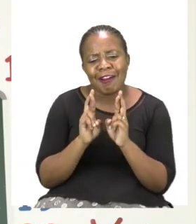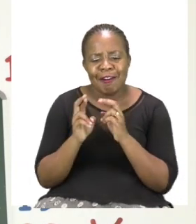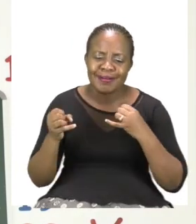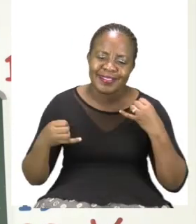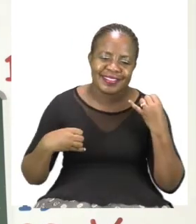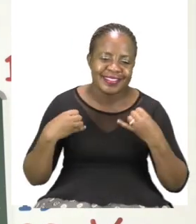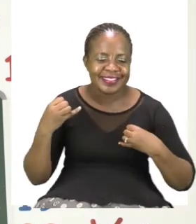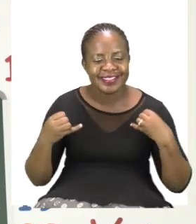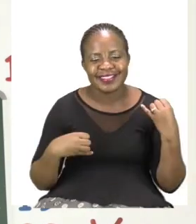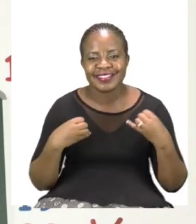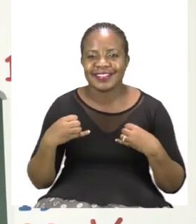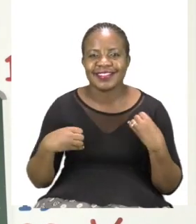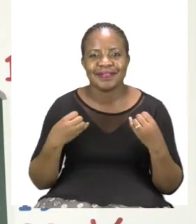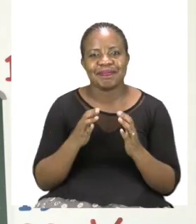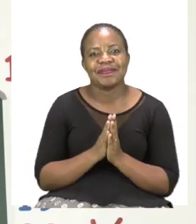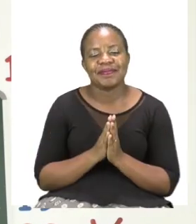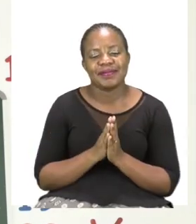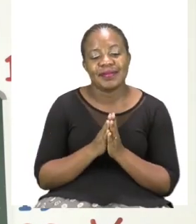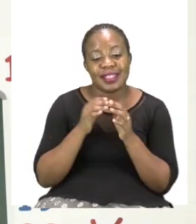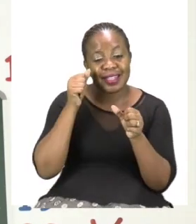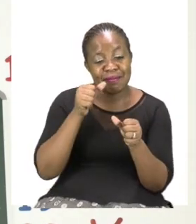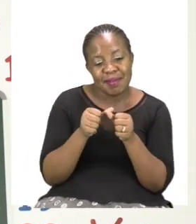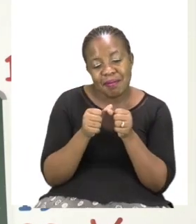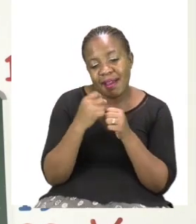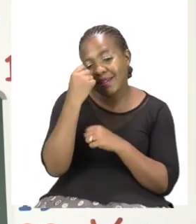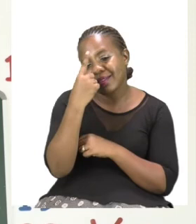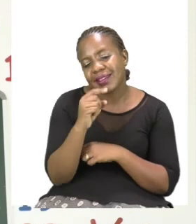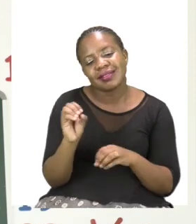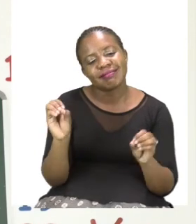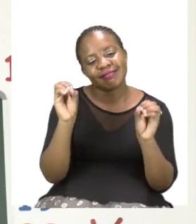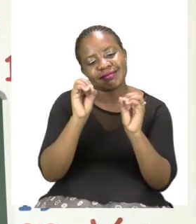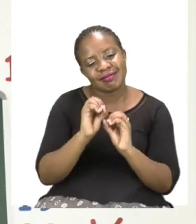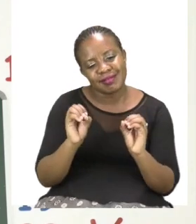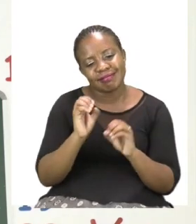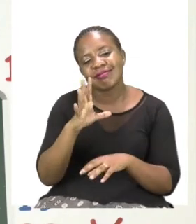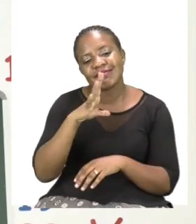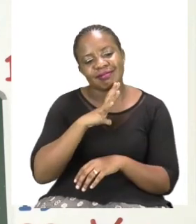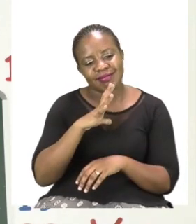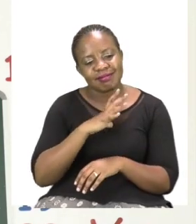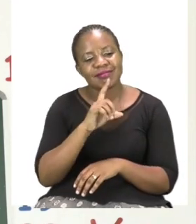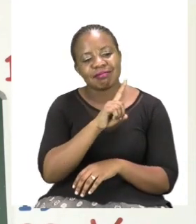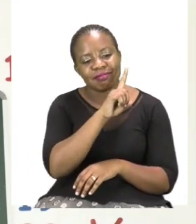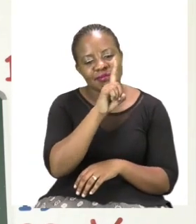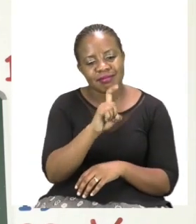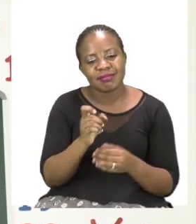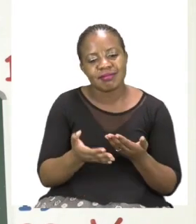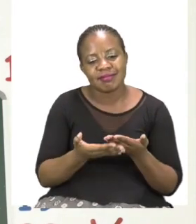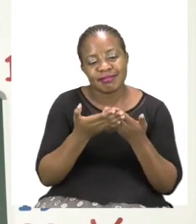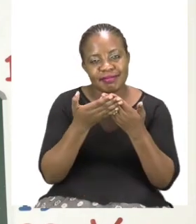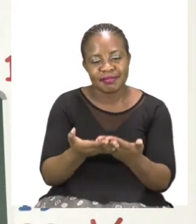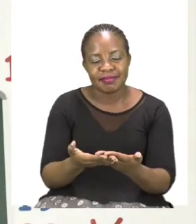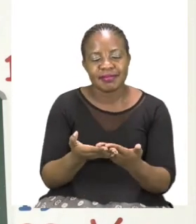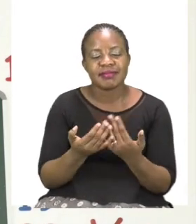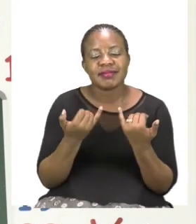fun. Remember, if you don't understand anything, it's okay to ask for help. Now that we are done, it